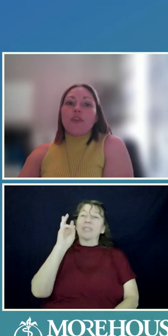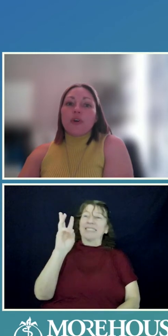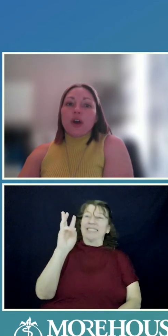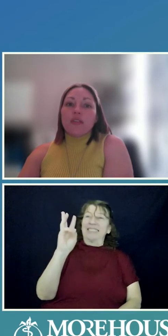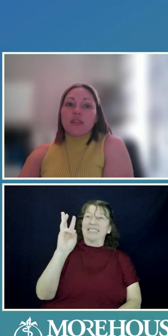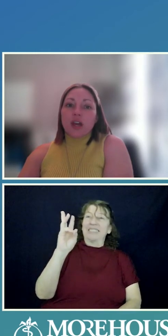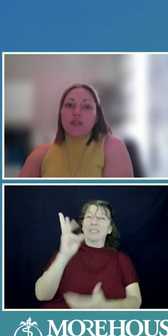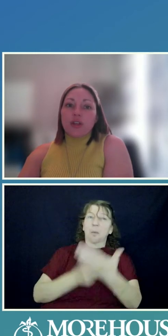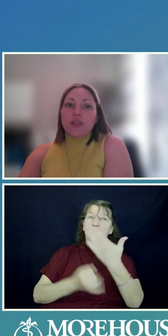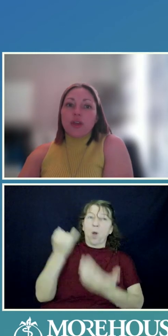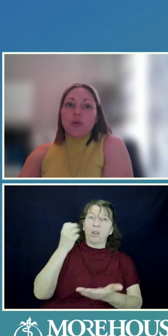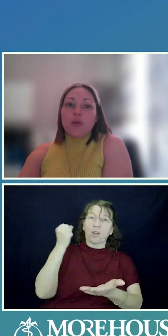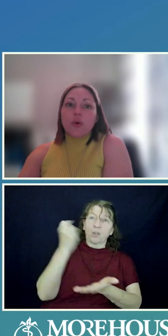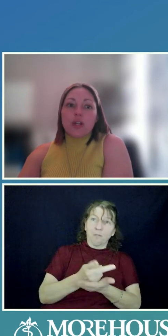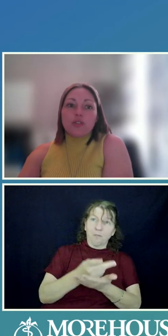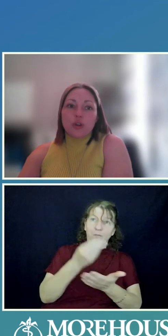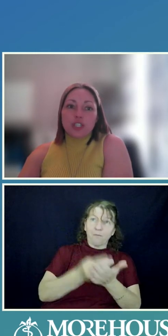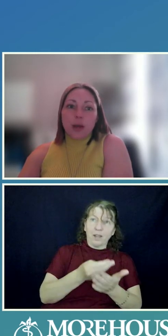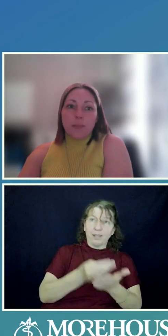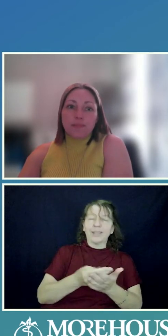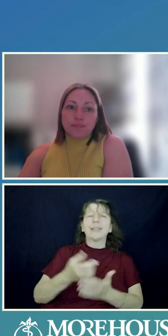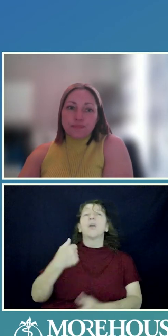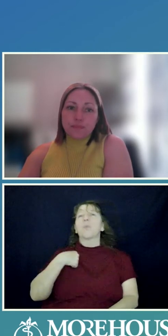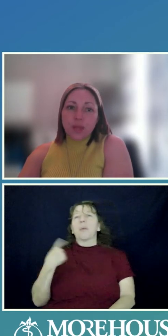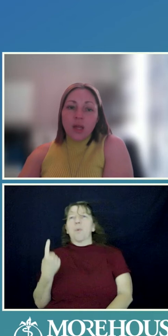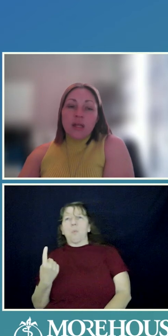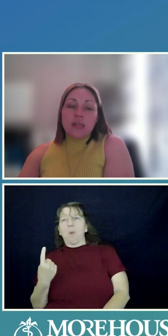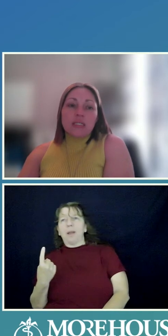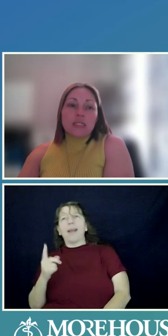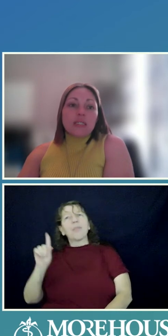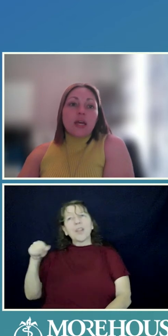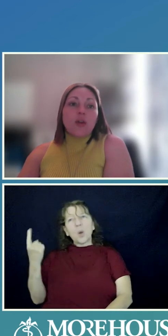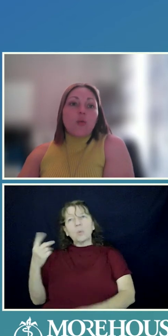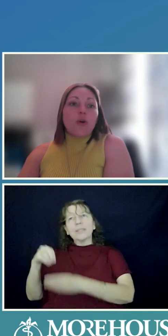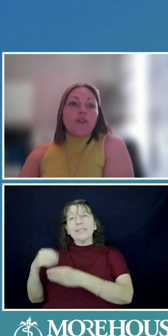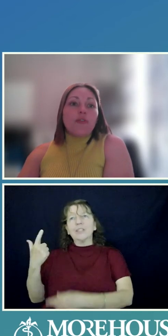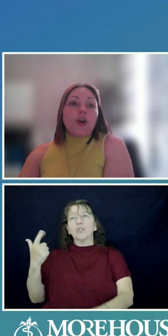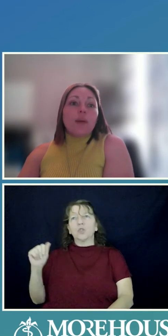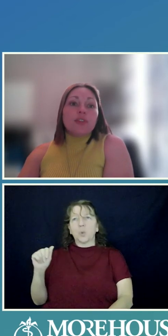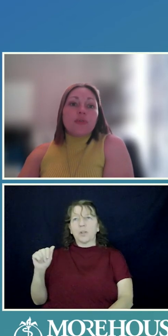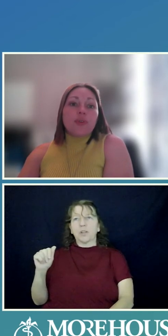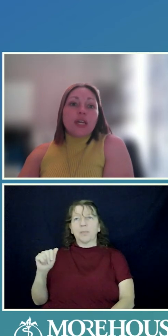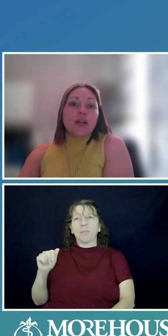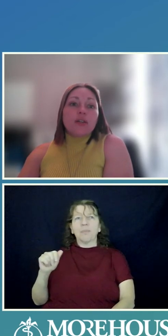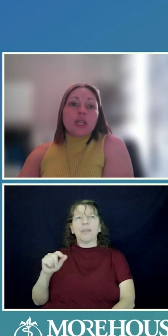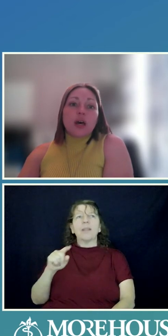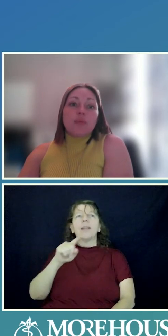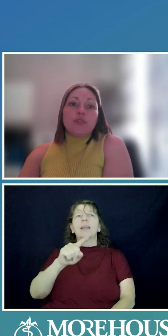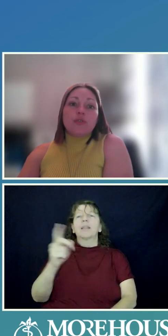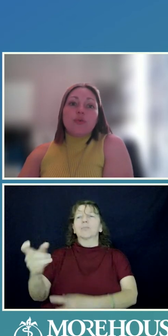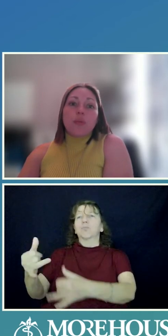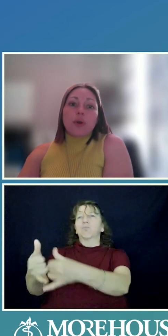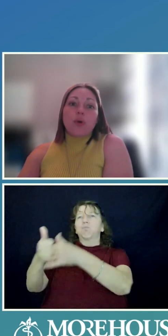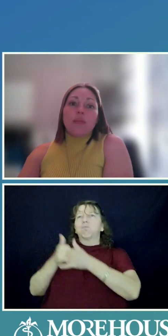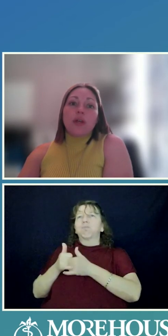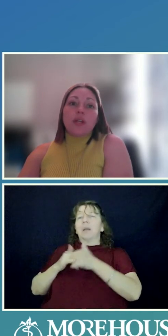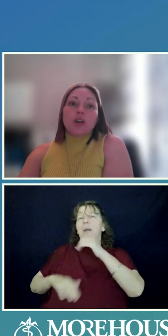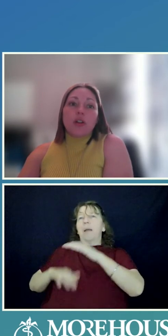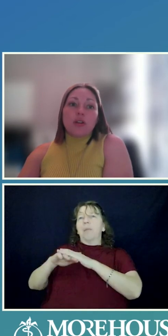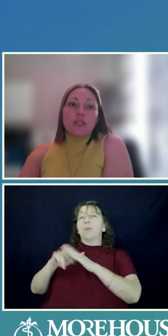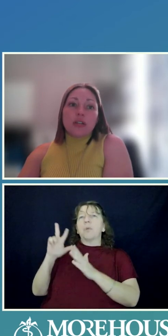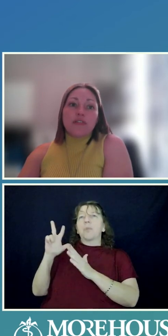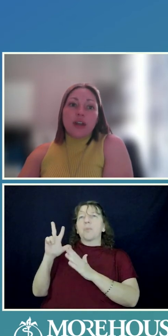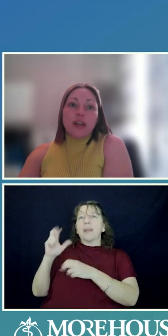program from across the country, and the only one in Georgia. This is an award for up to 3 years and up to $1.1